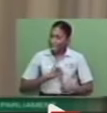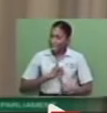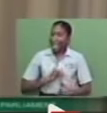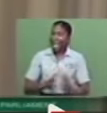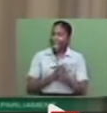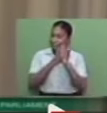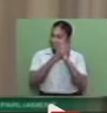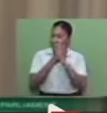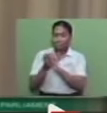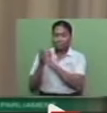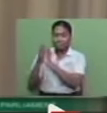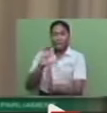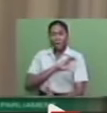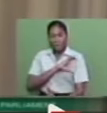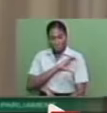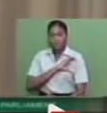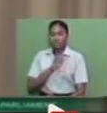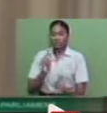doing.